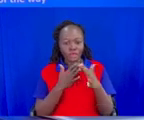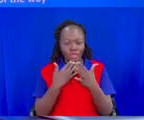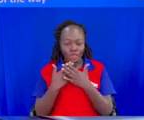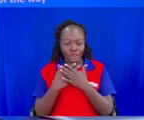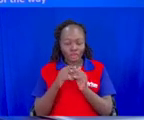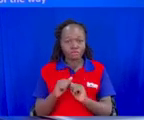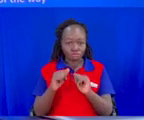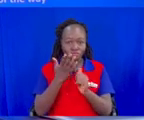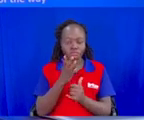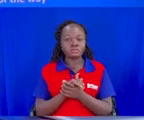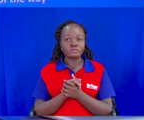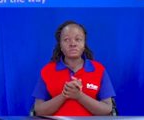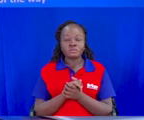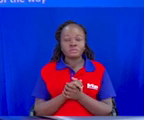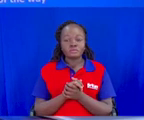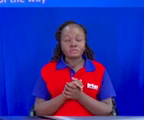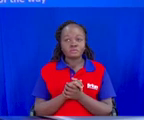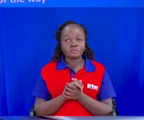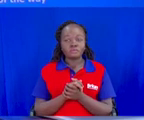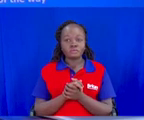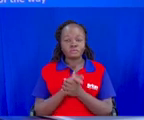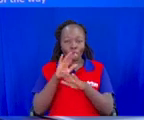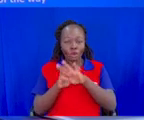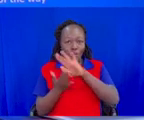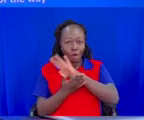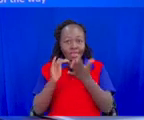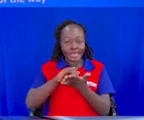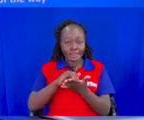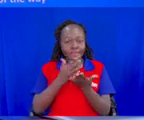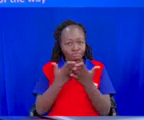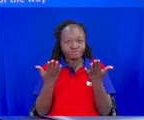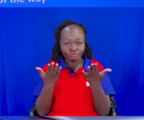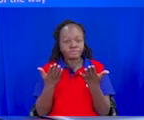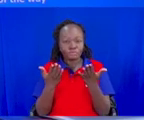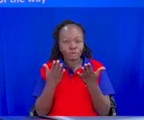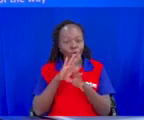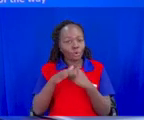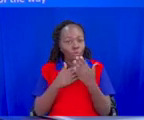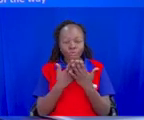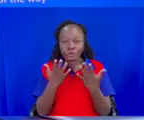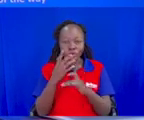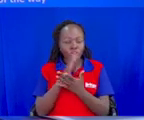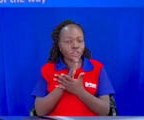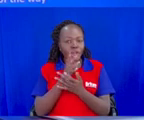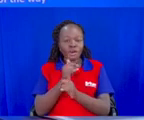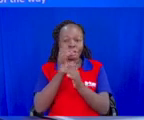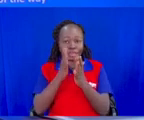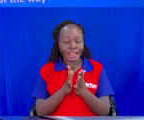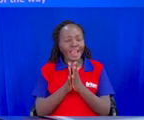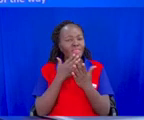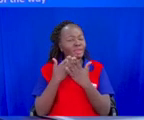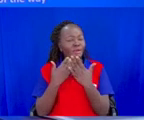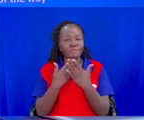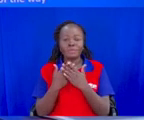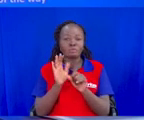Chair. And good morning once again to all you unit holders. And thank you very much